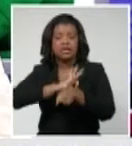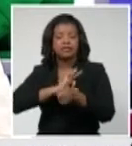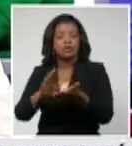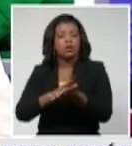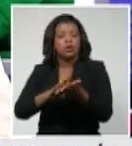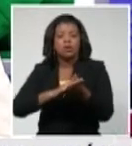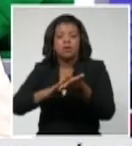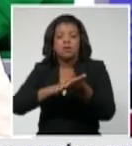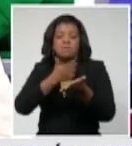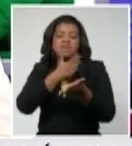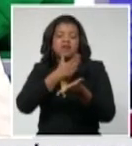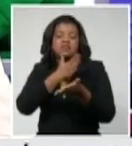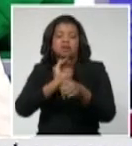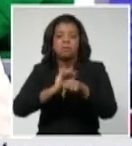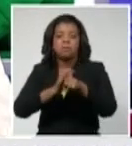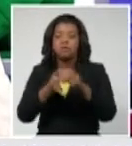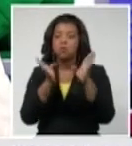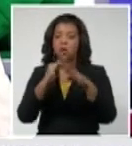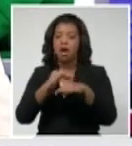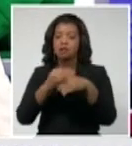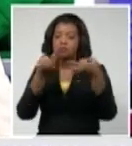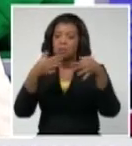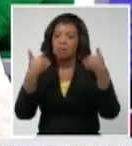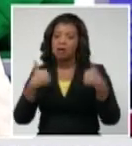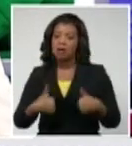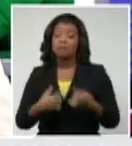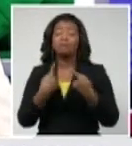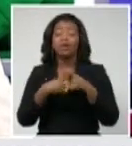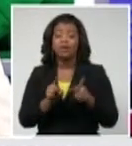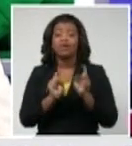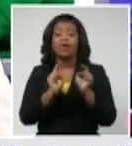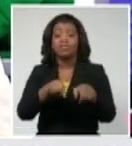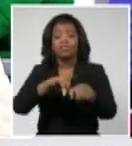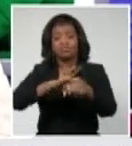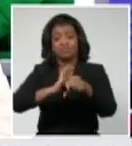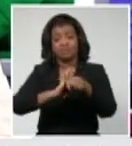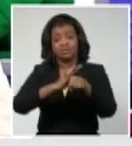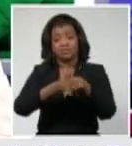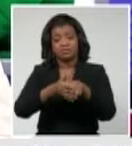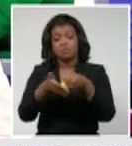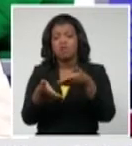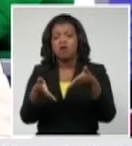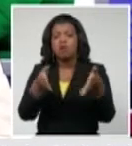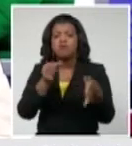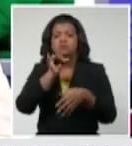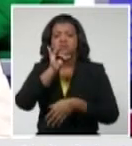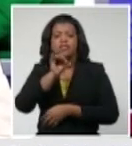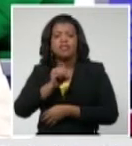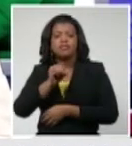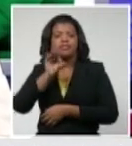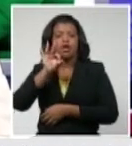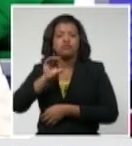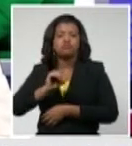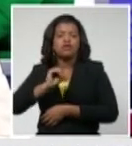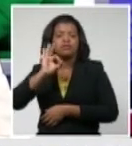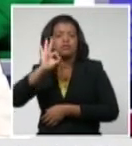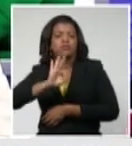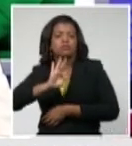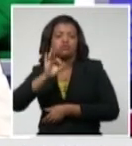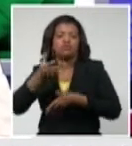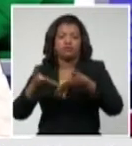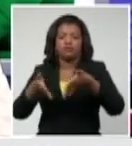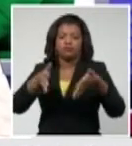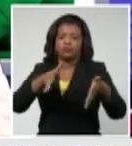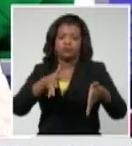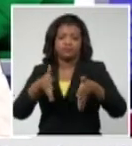investigated. This week, 77.4% of cases were asymptomatic at the time of testing. 5 patients